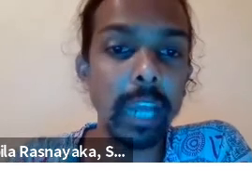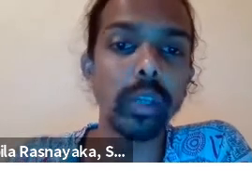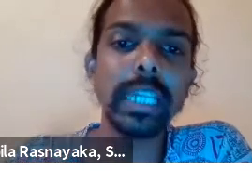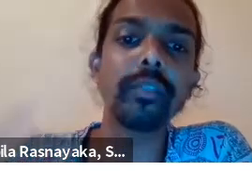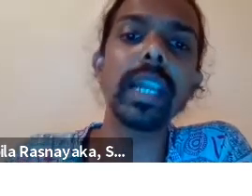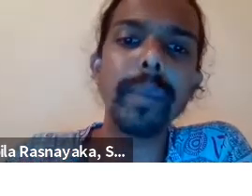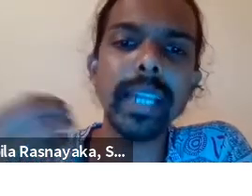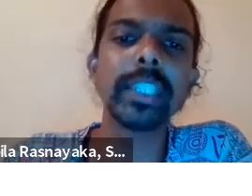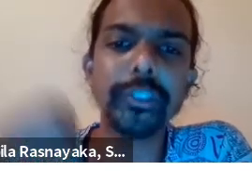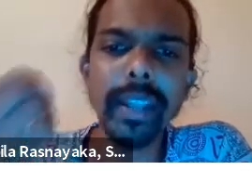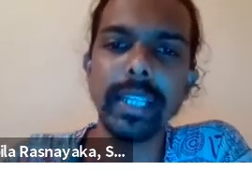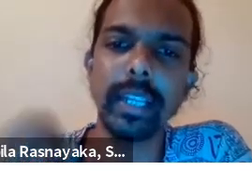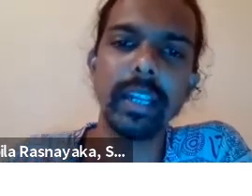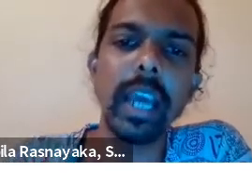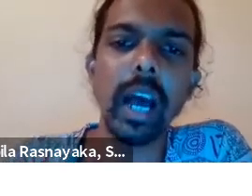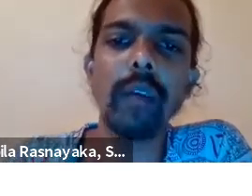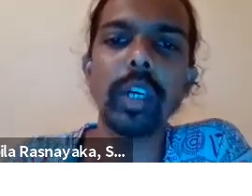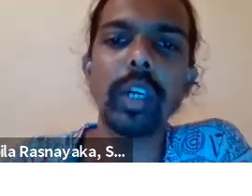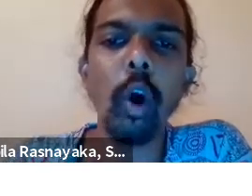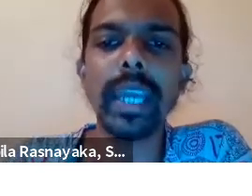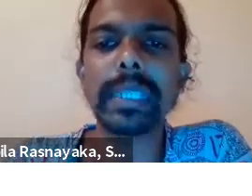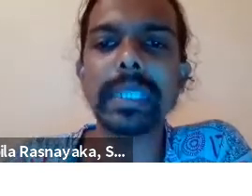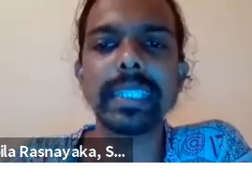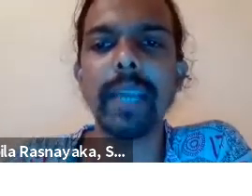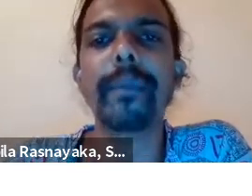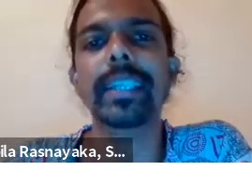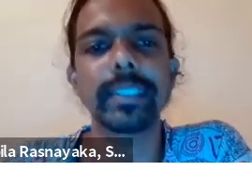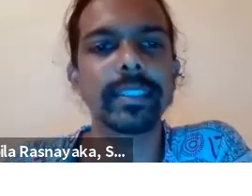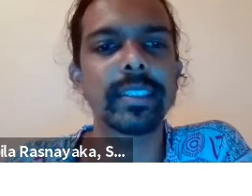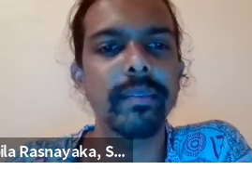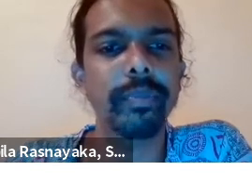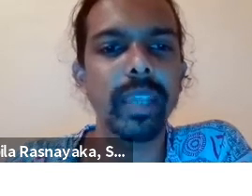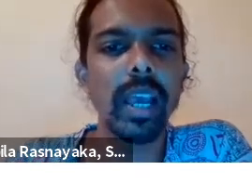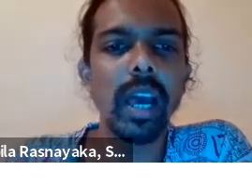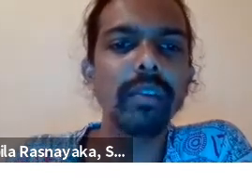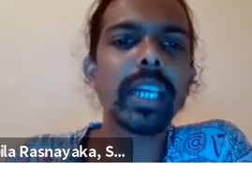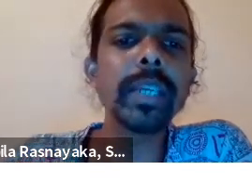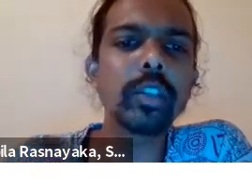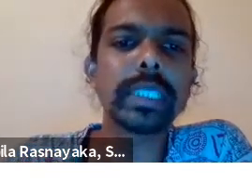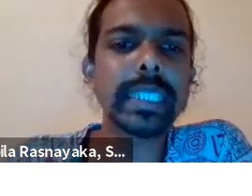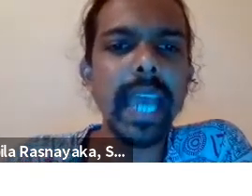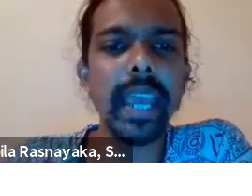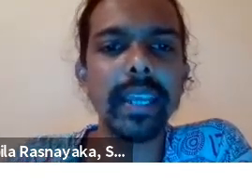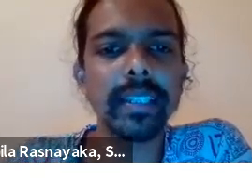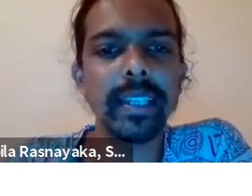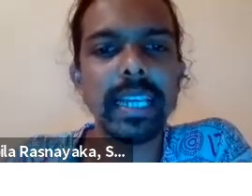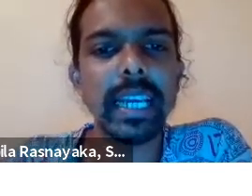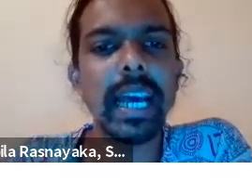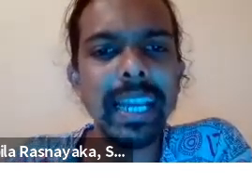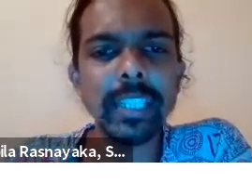equality, including developing and strengthening our own capacities and practices. We commit to